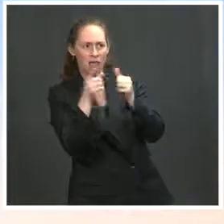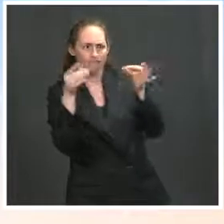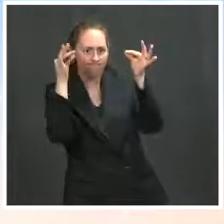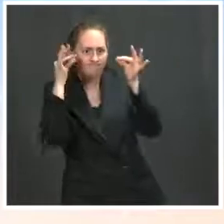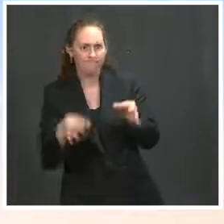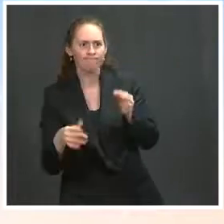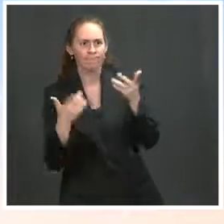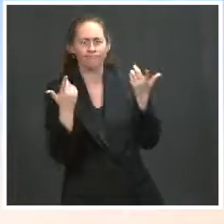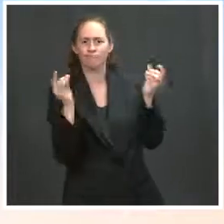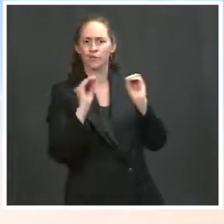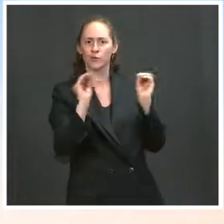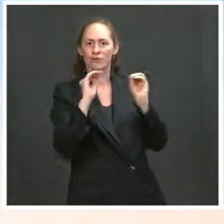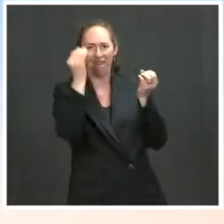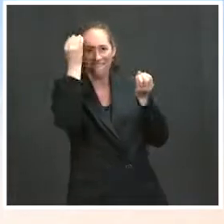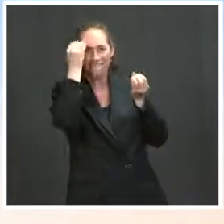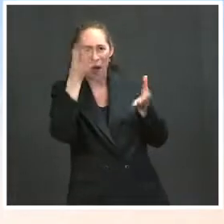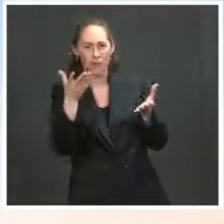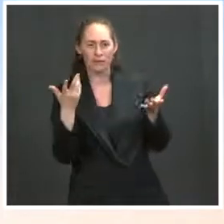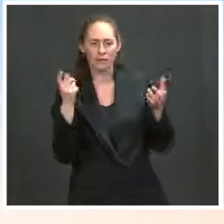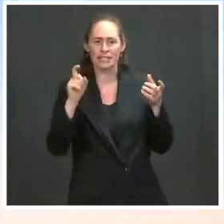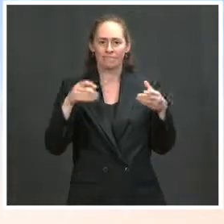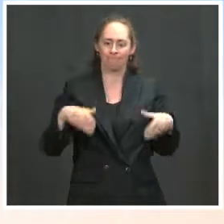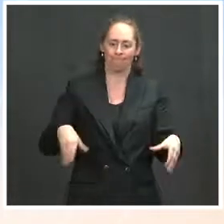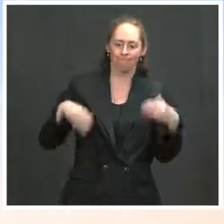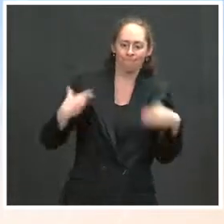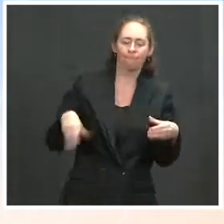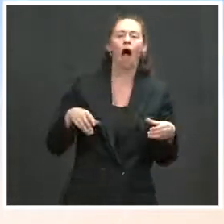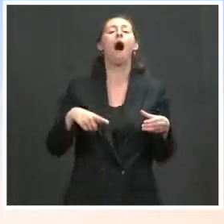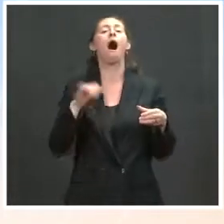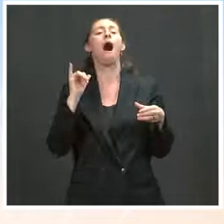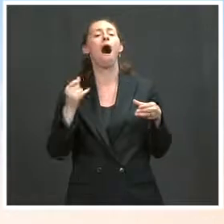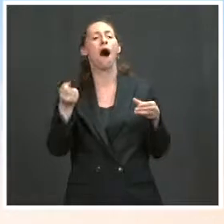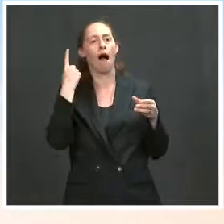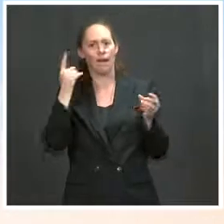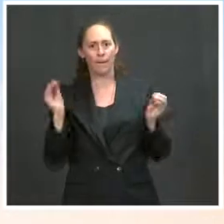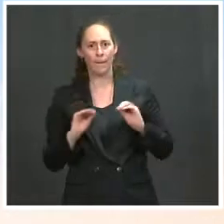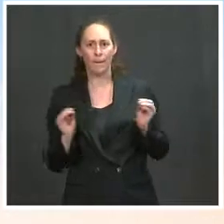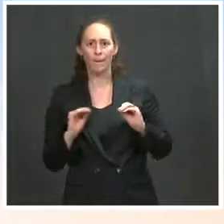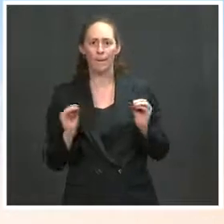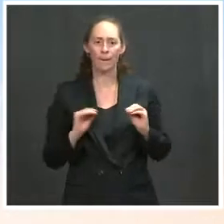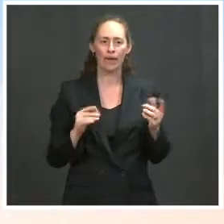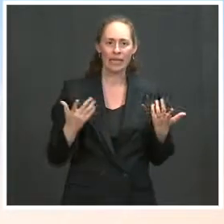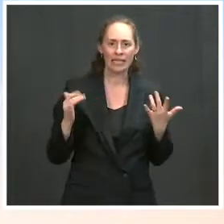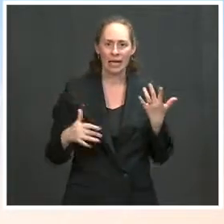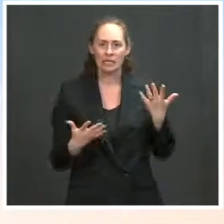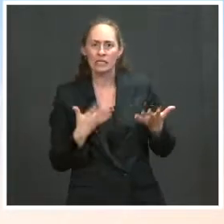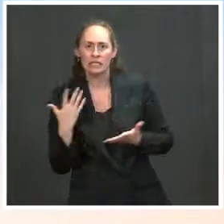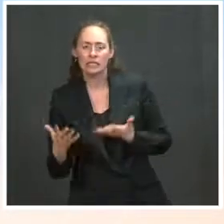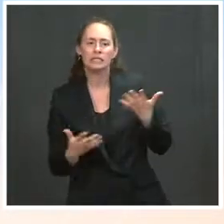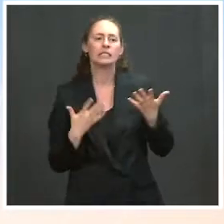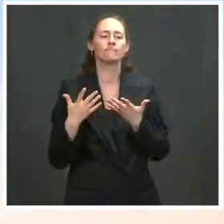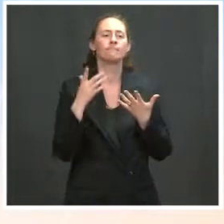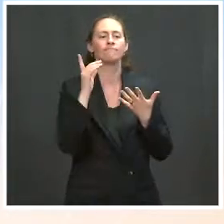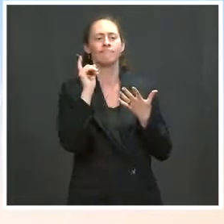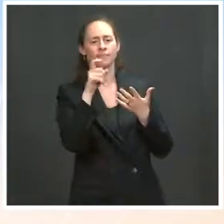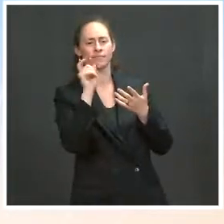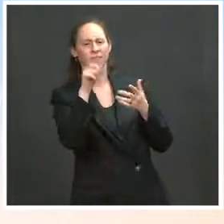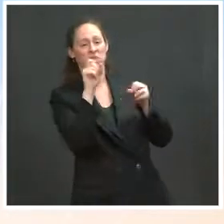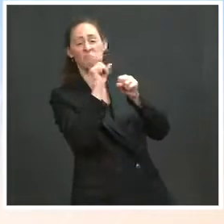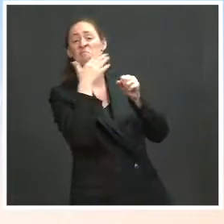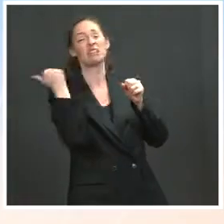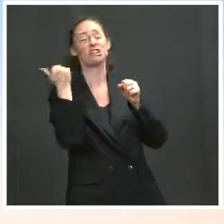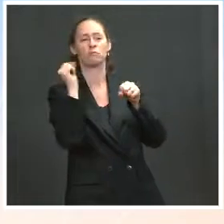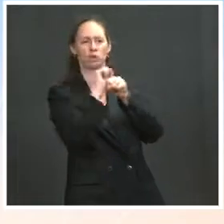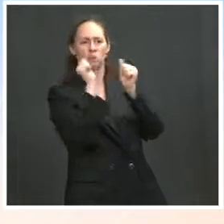don't have all the information that you need. So this is going to take some time. This is going to continue to work with the WHO as well. These are